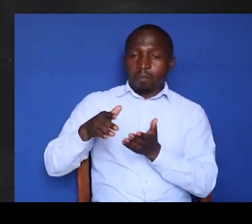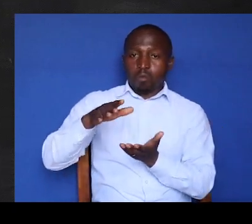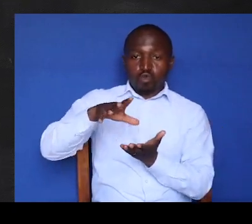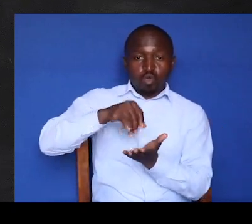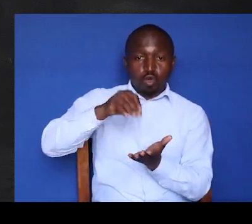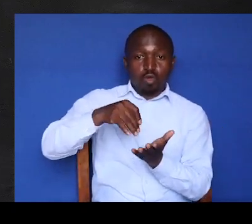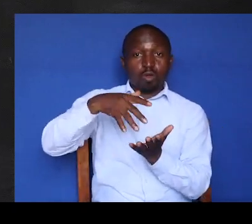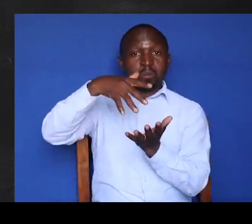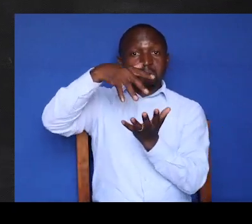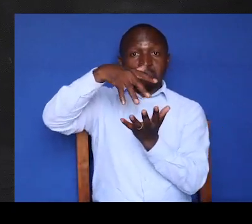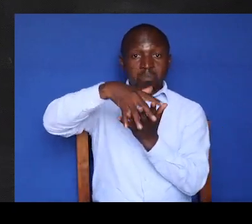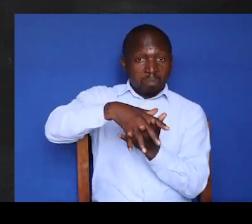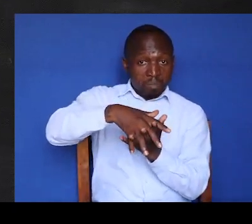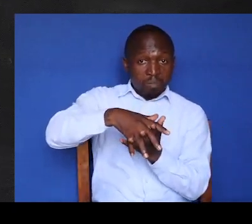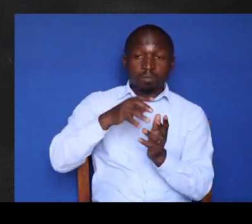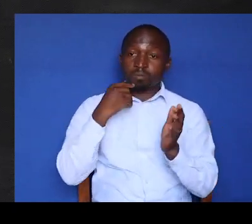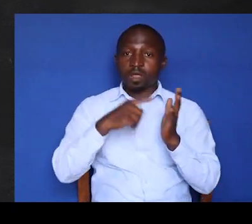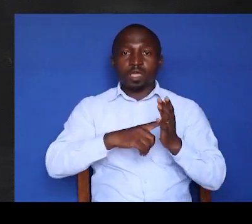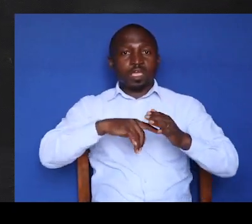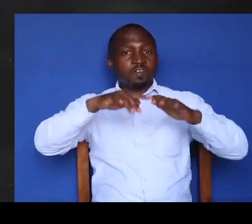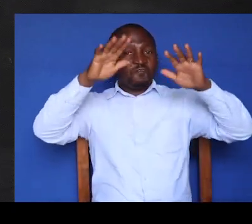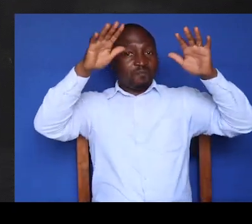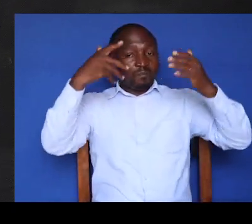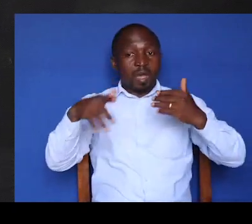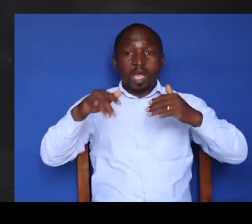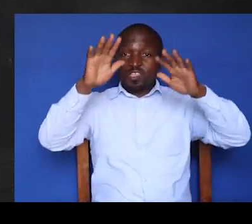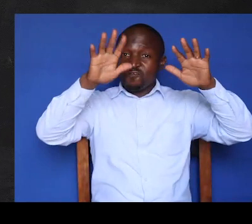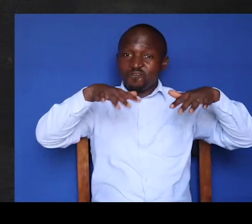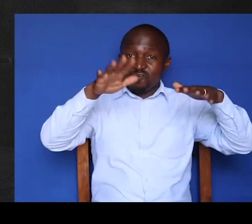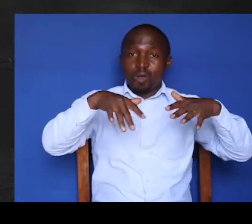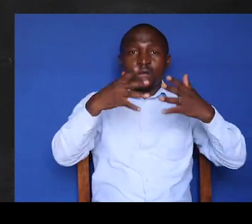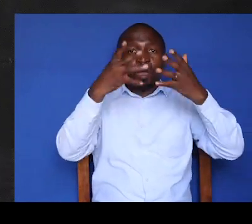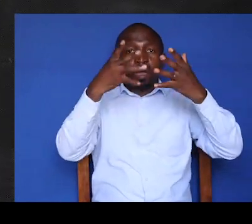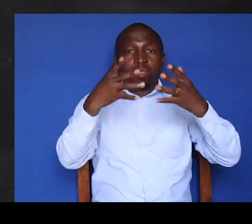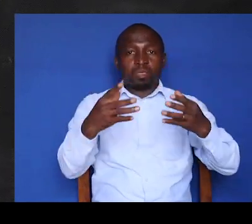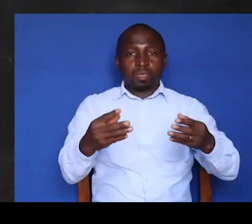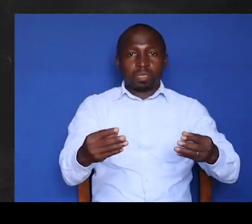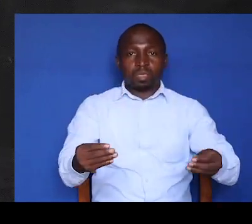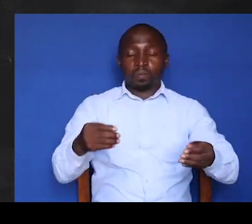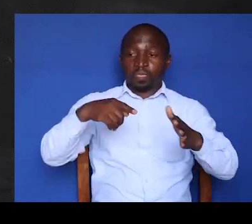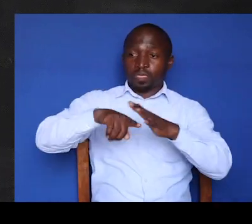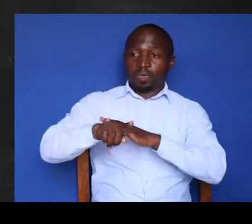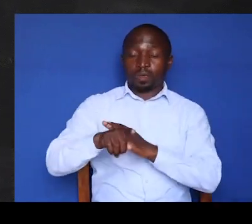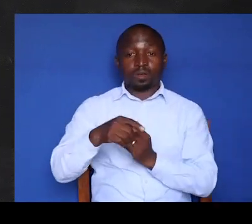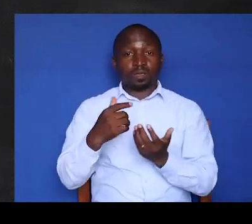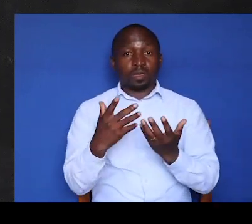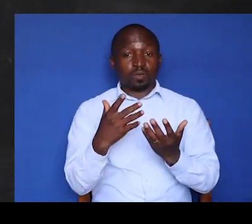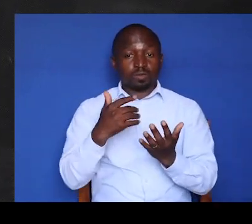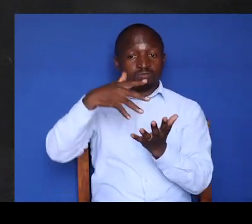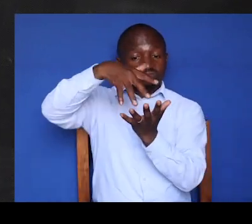means water supplied by the occurrence of rains easily disappear into the ground by percolating.